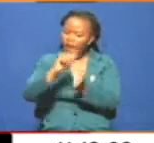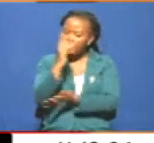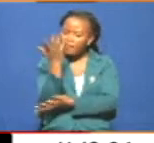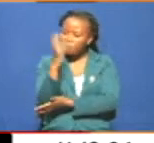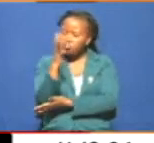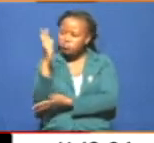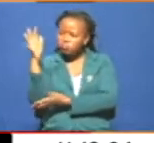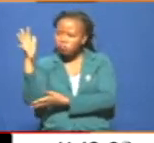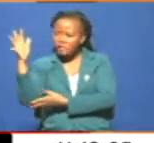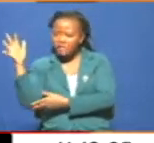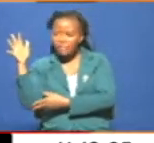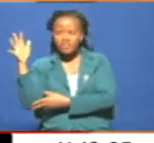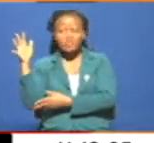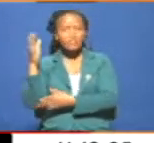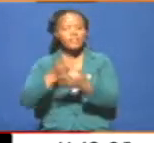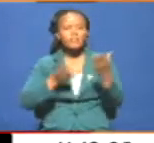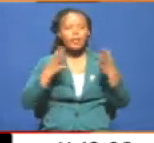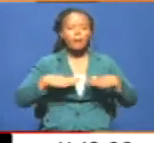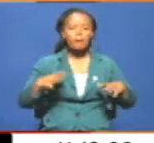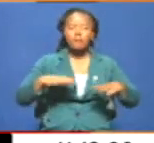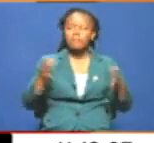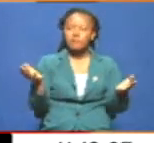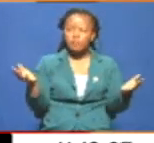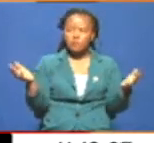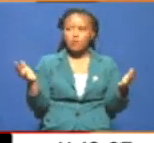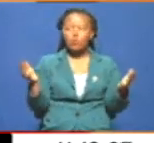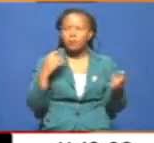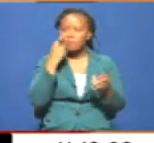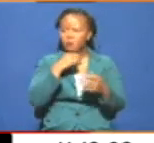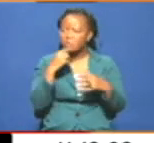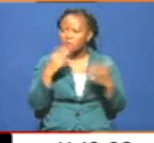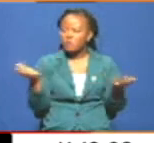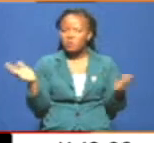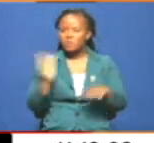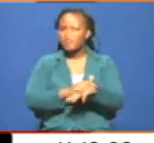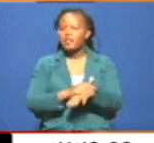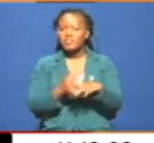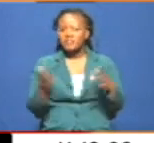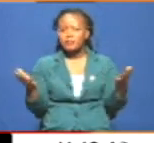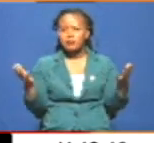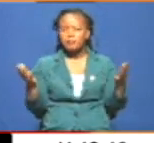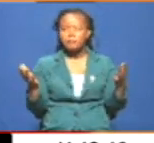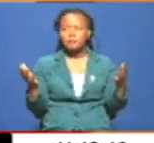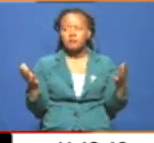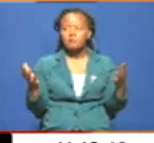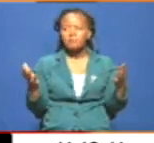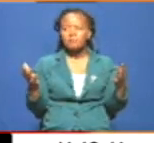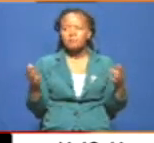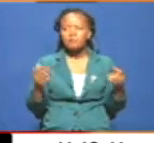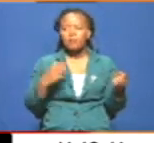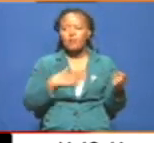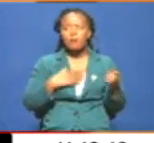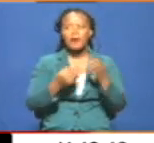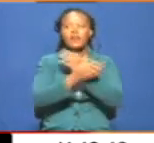people who take these, let's say, months, you know, and one of my friends is a